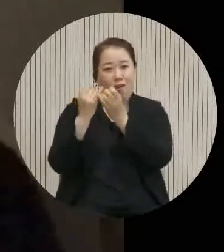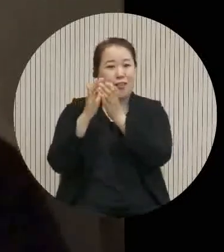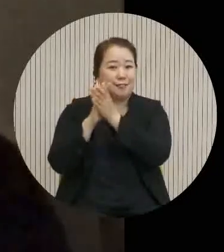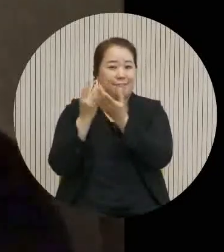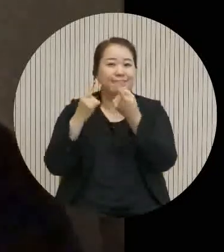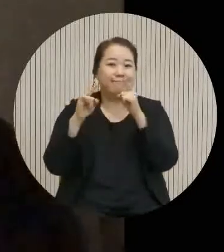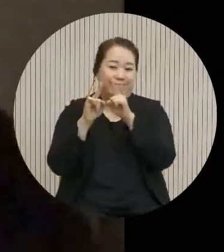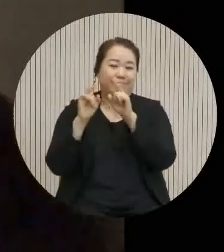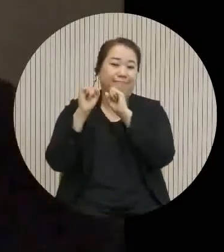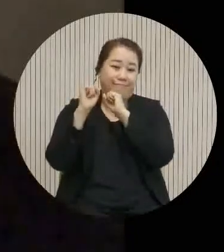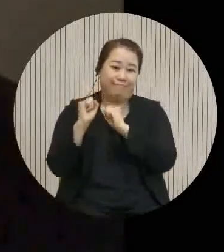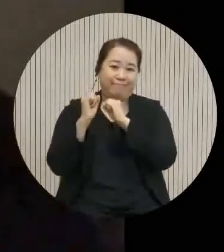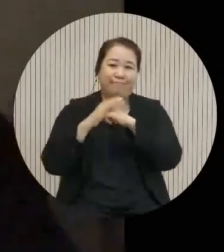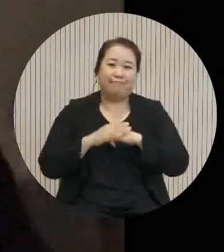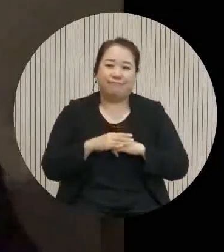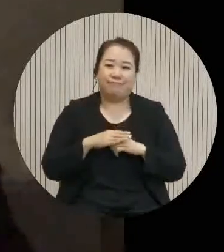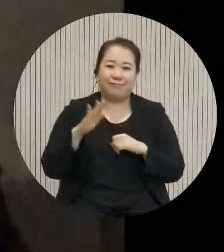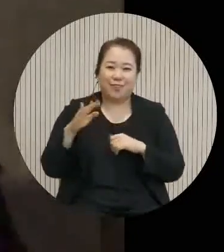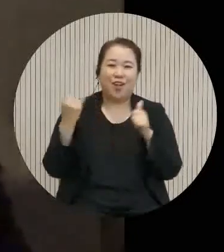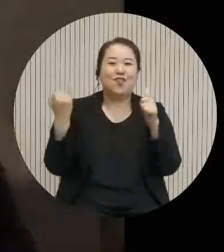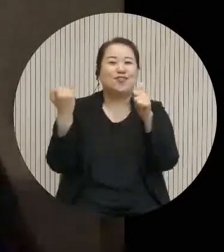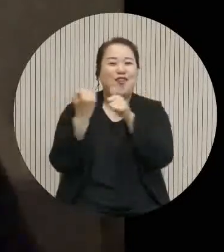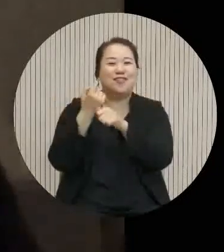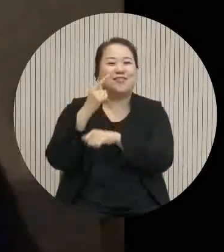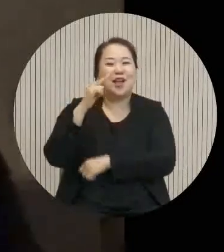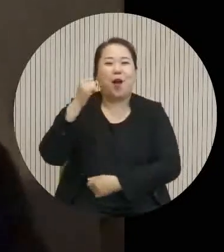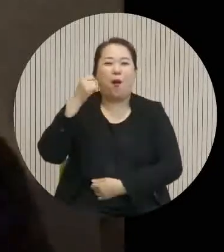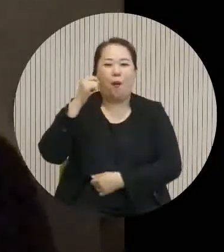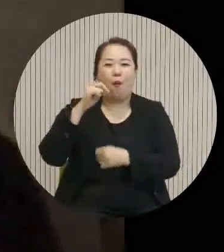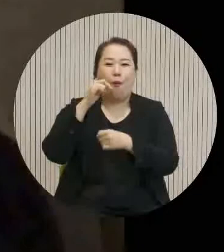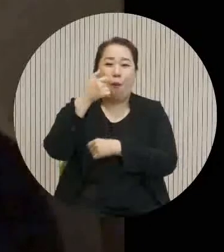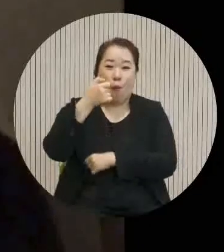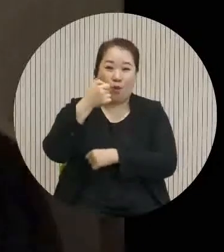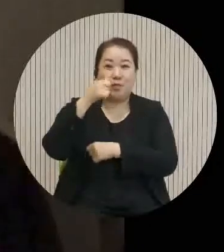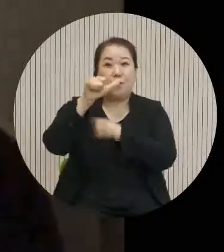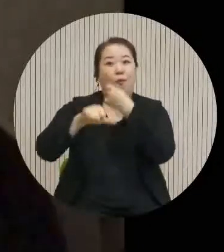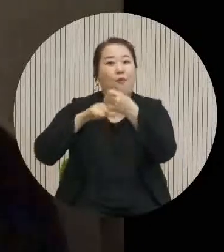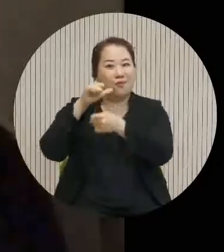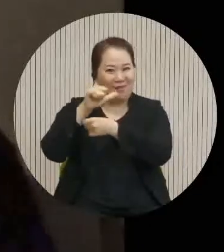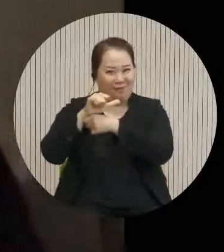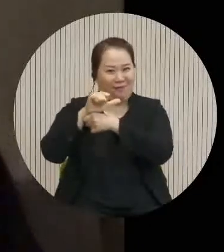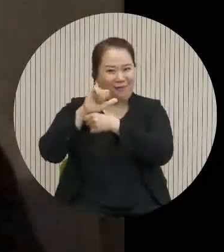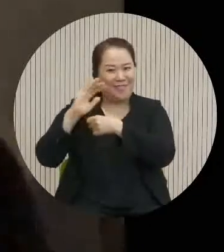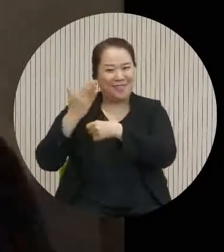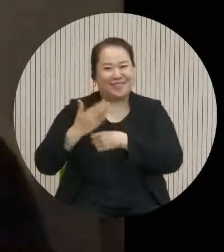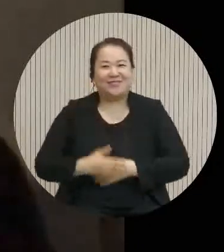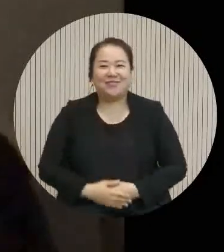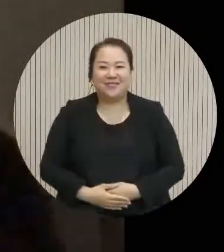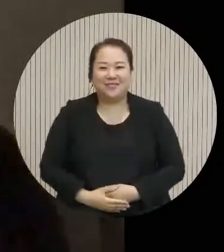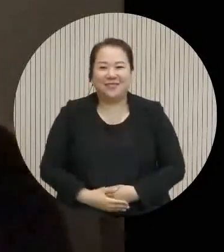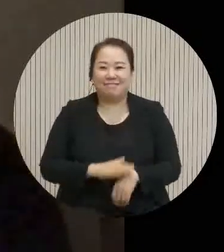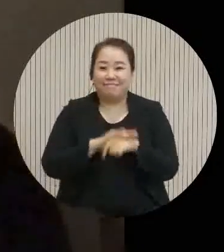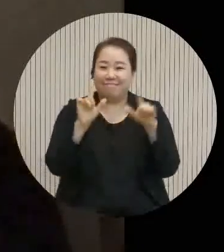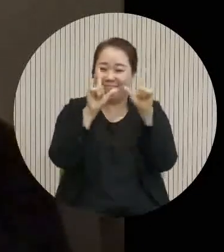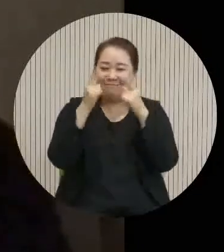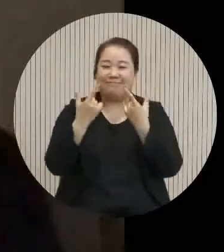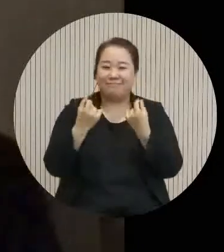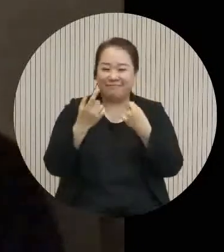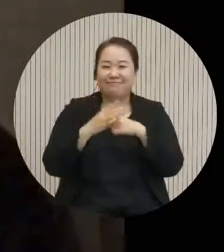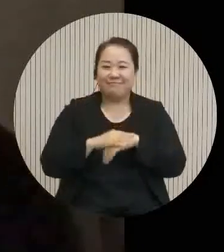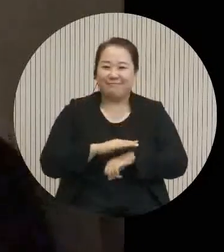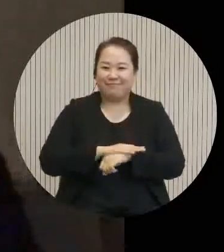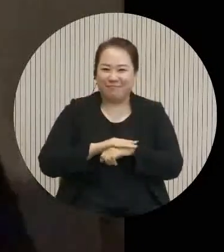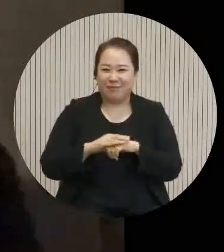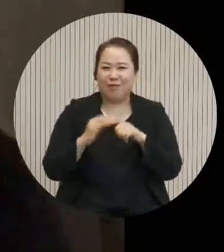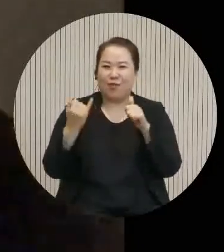married for 55 years, and we're doing great. We have a nice time, etc. I couldn't have better company. I've